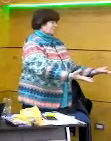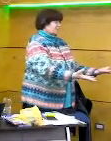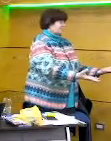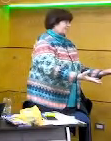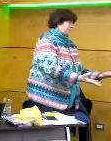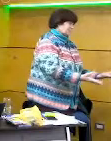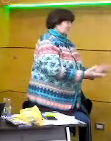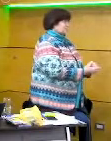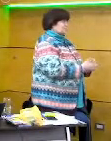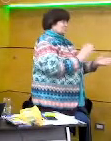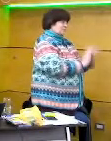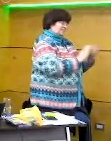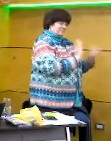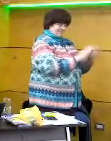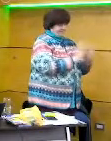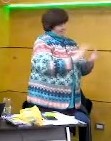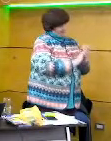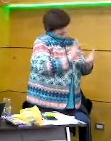our volunteer.